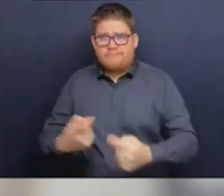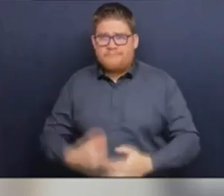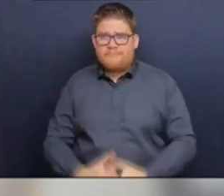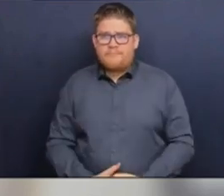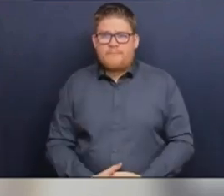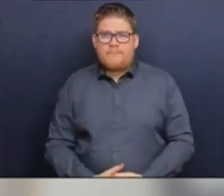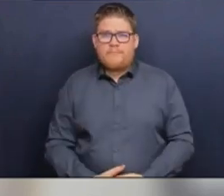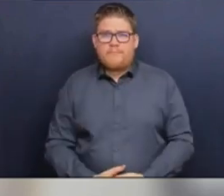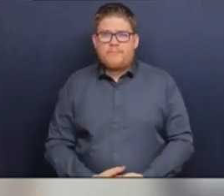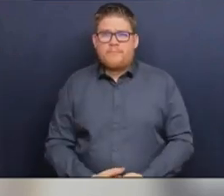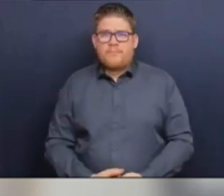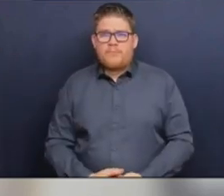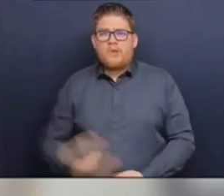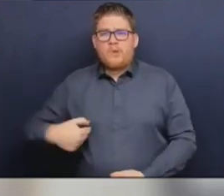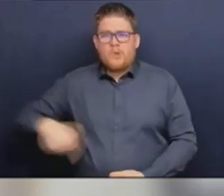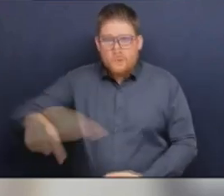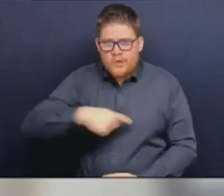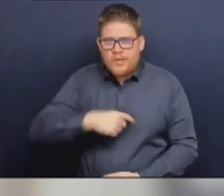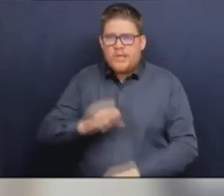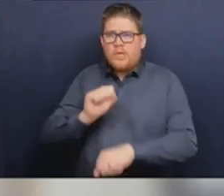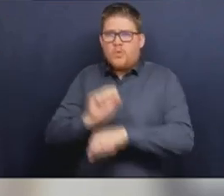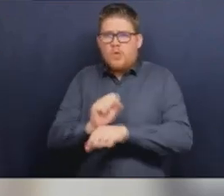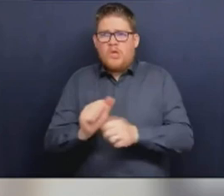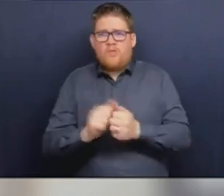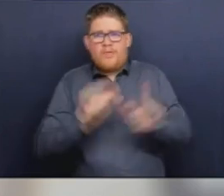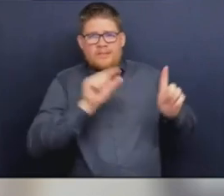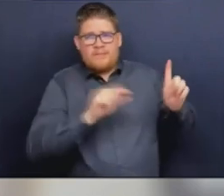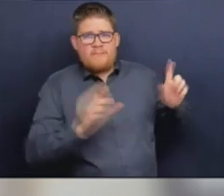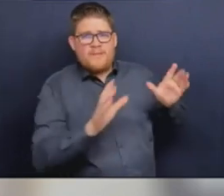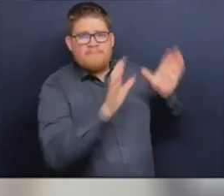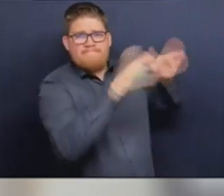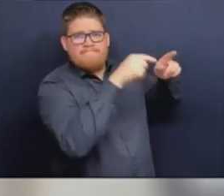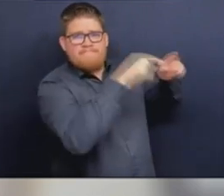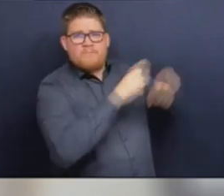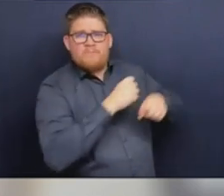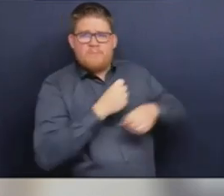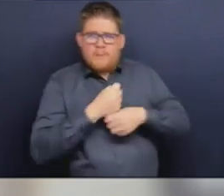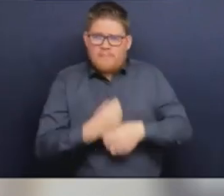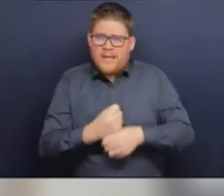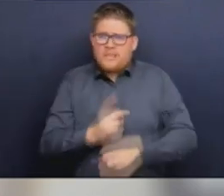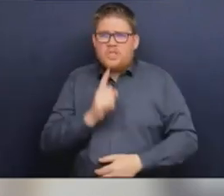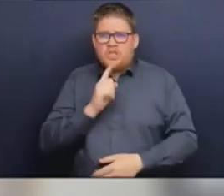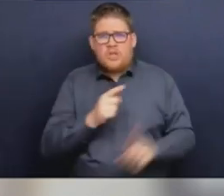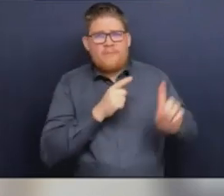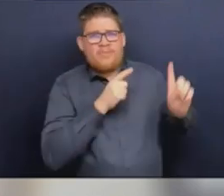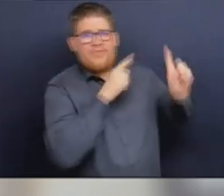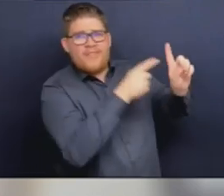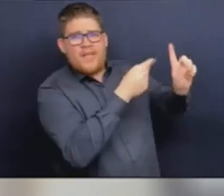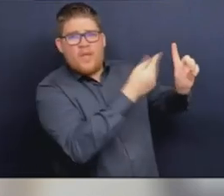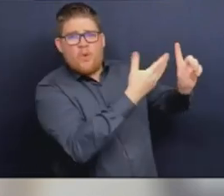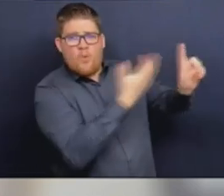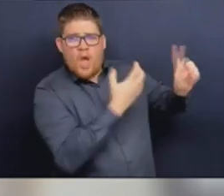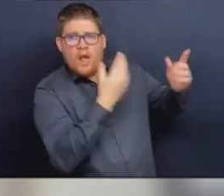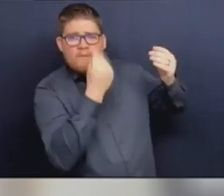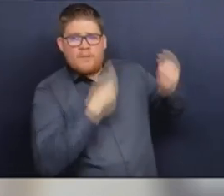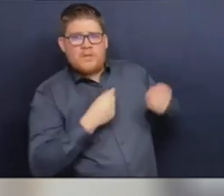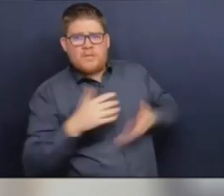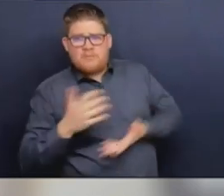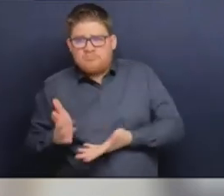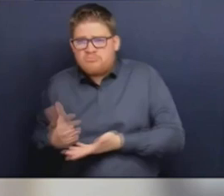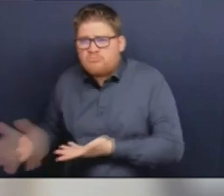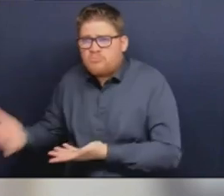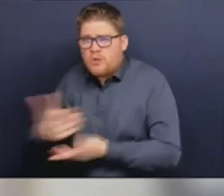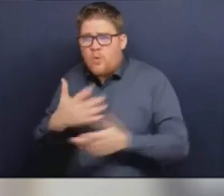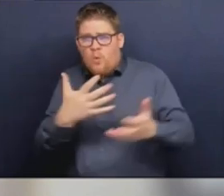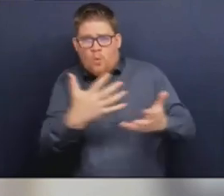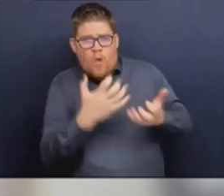solicit feedback to ensure a strong legislation that will improve in data collection, use and